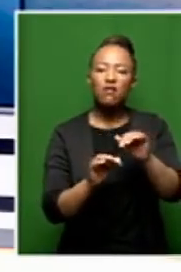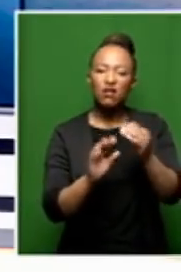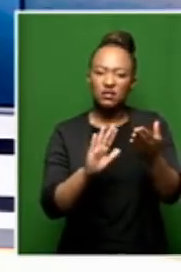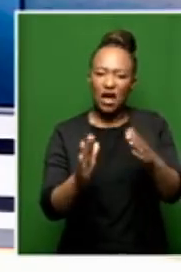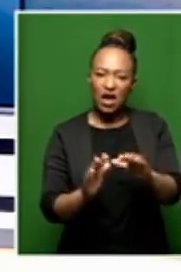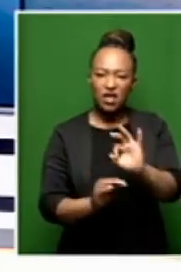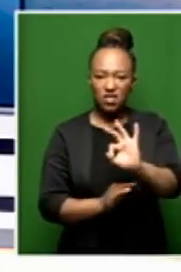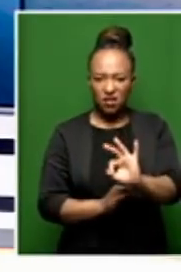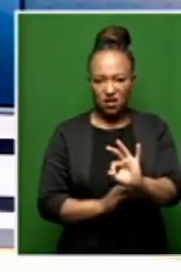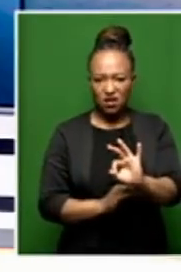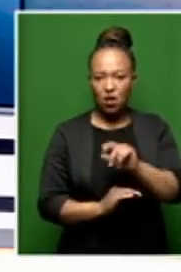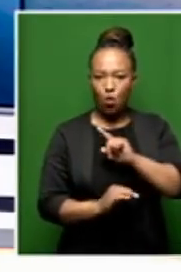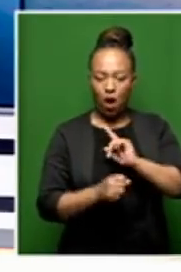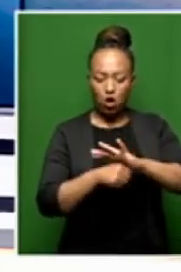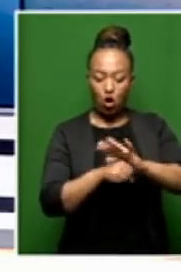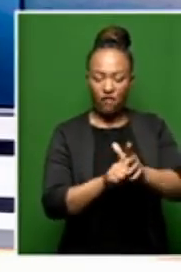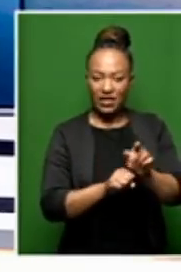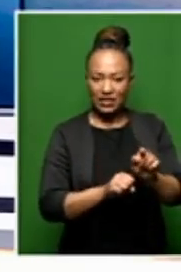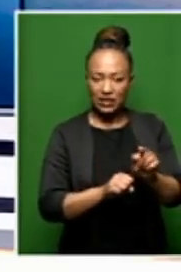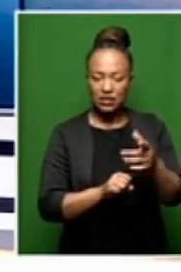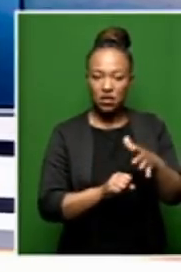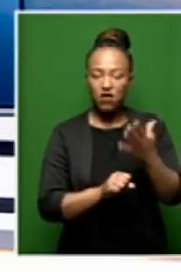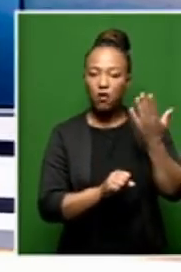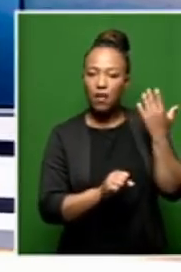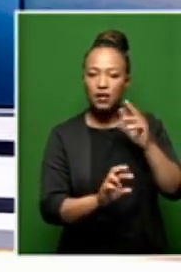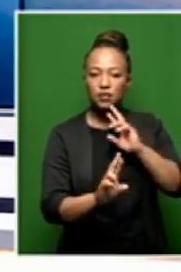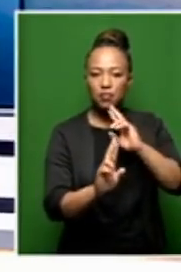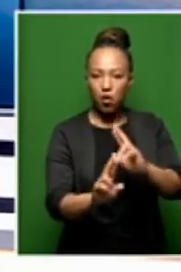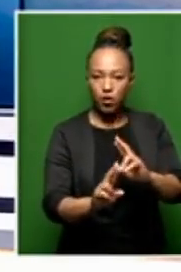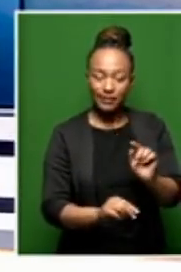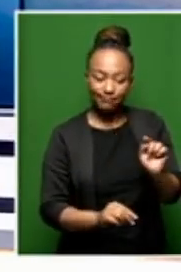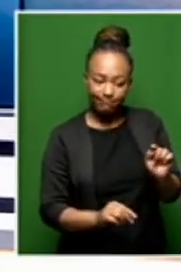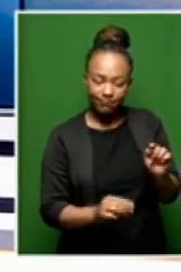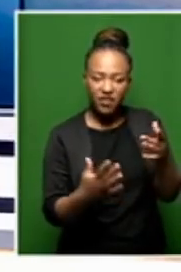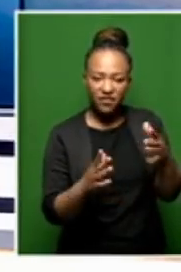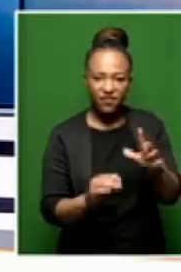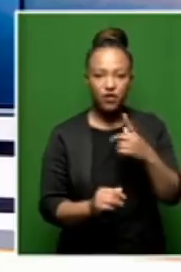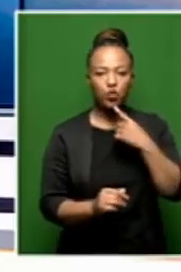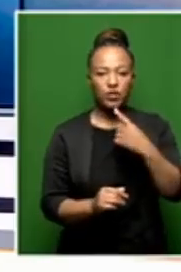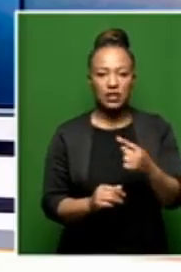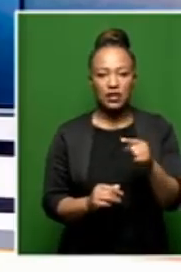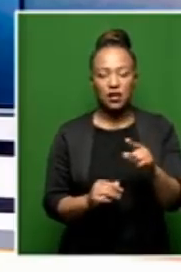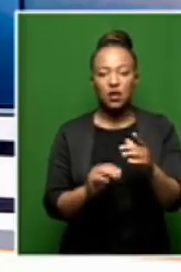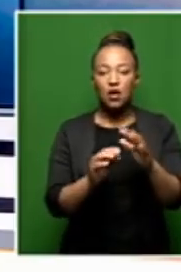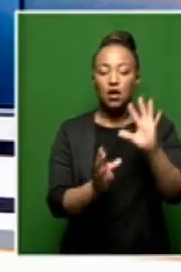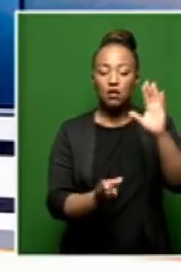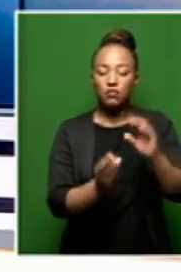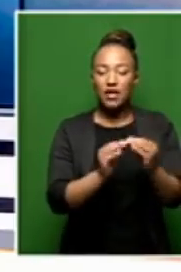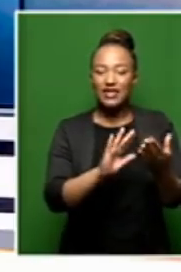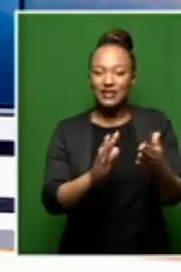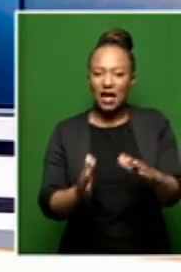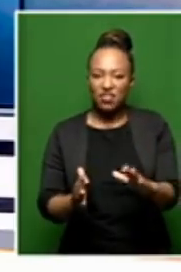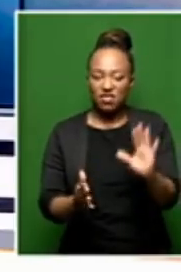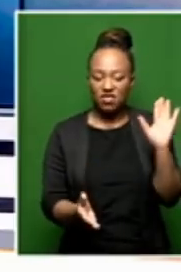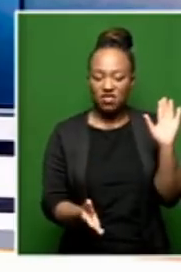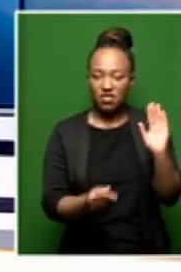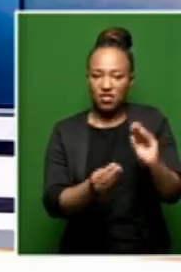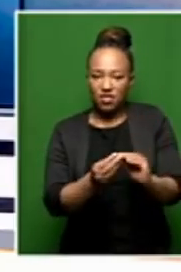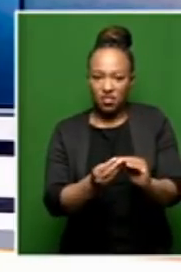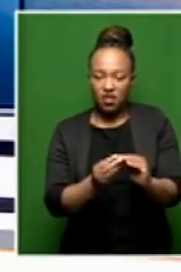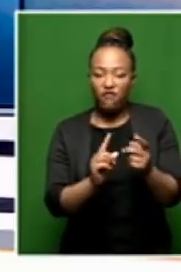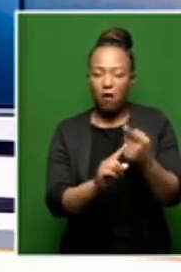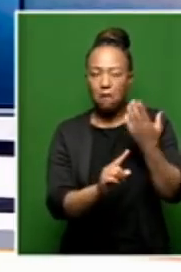were recorded in the latest 24-hour reporting period. The NICD also says that the total number of deaths from COVID-19 in South Africa